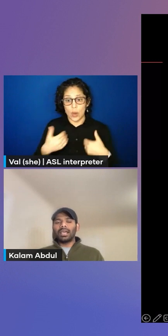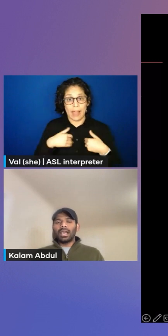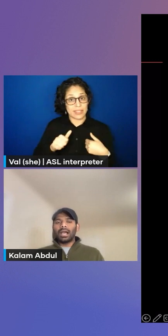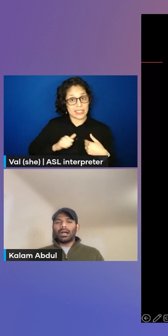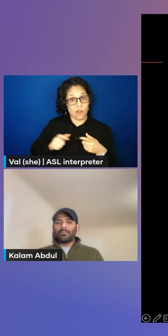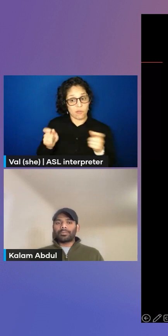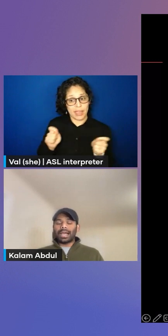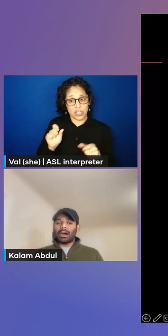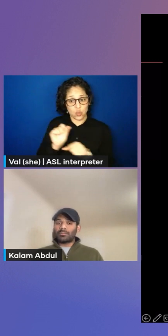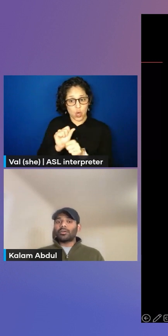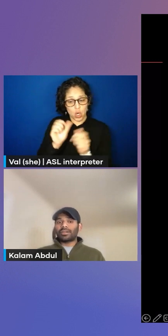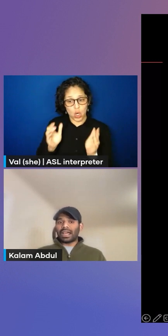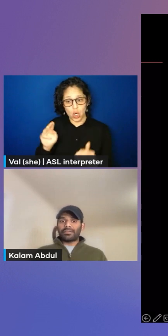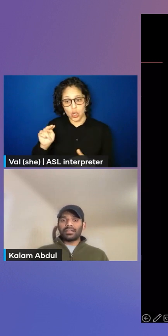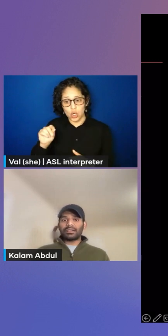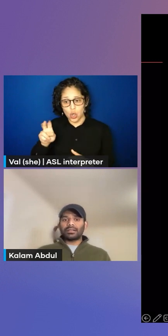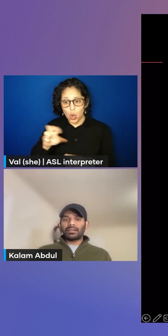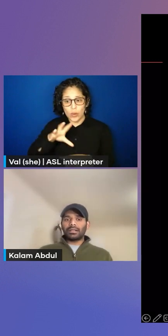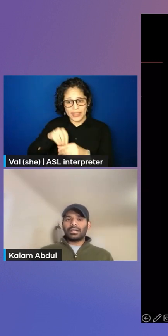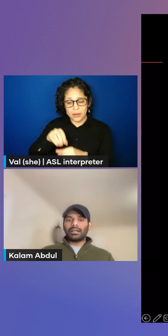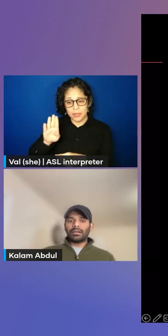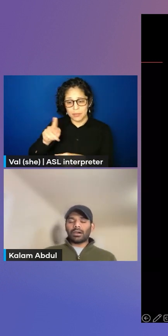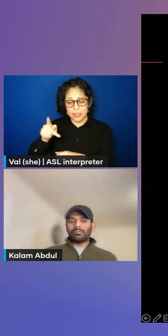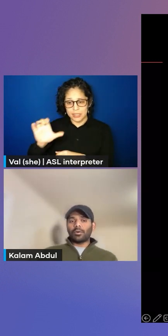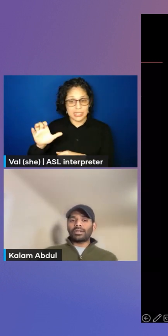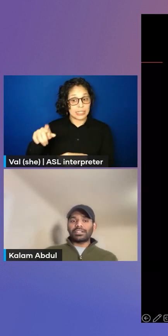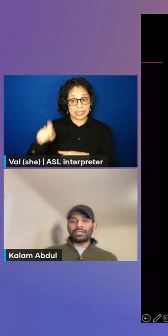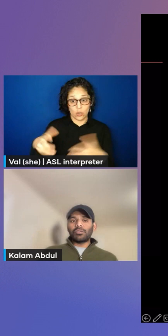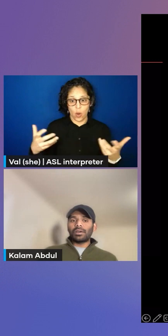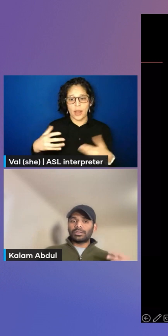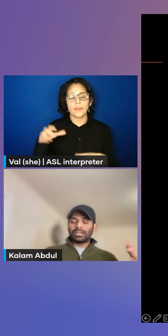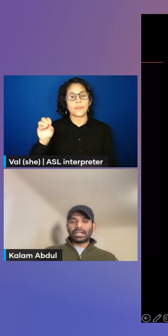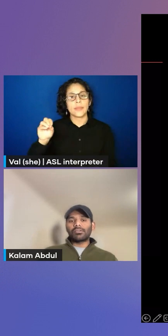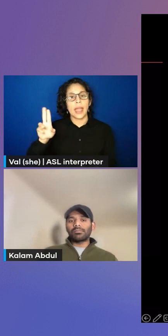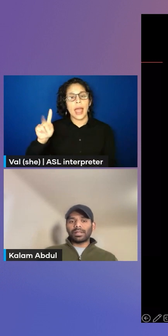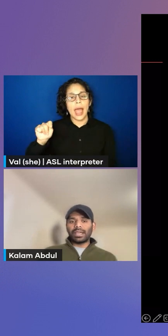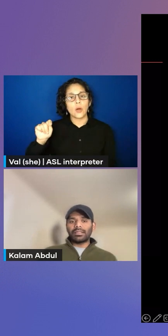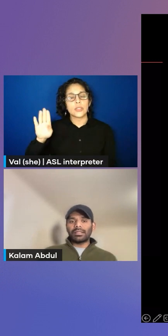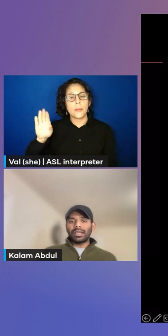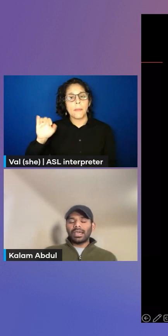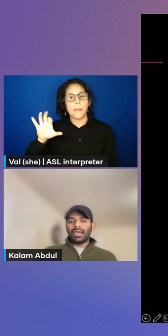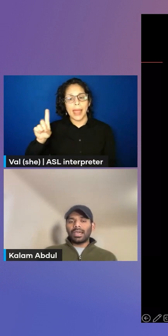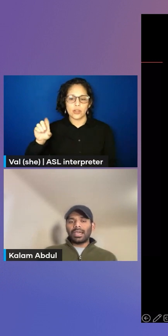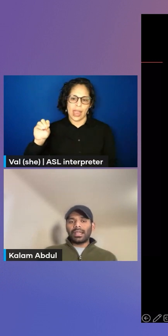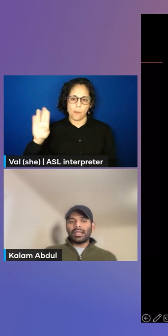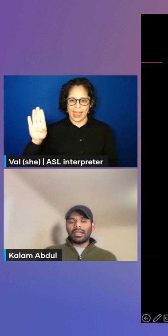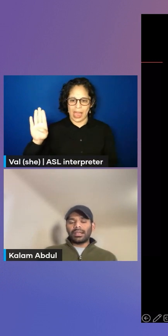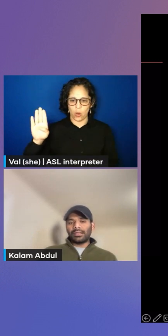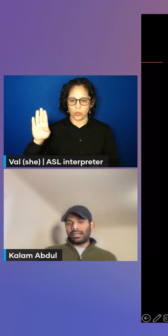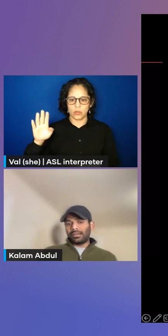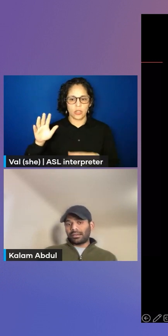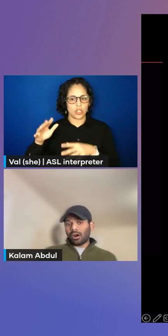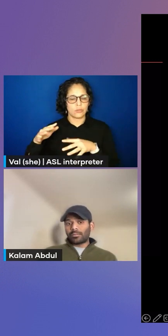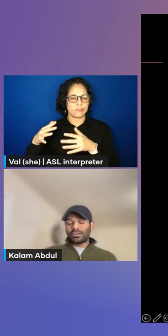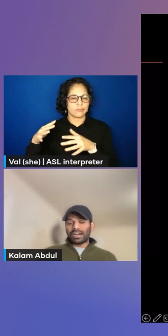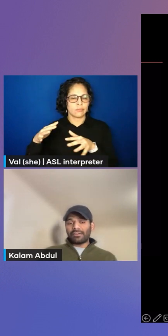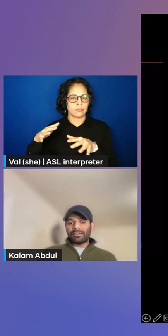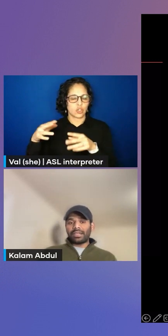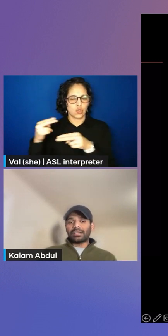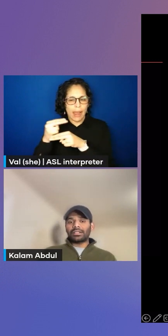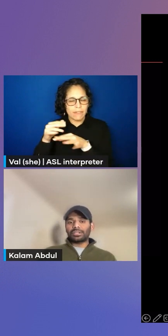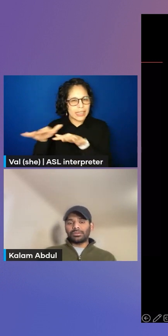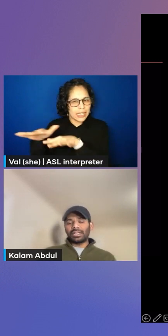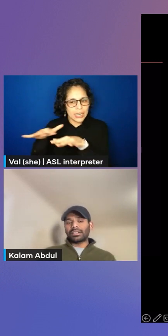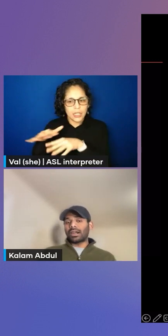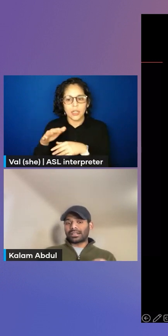a outbound traffic on port 9201 to the control plane, and the outbound